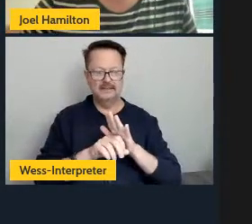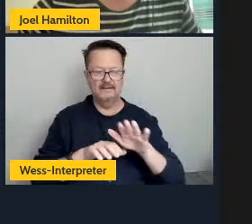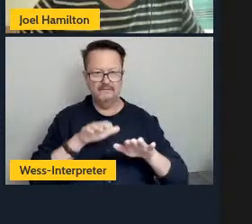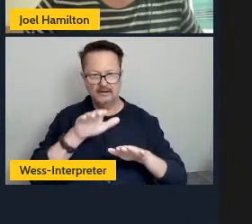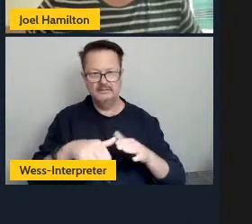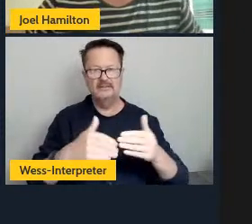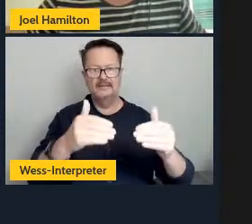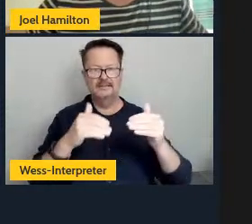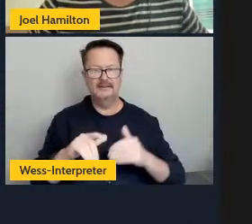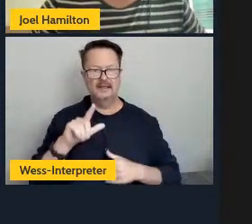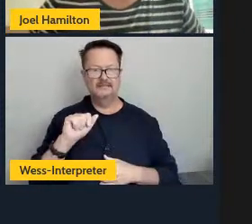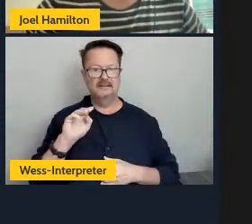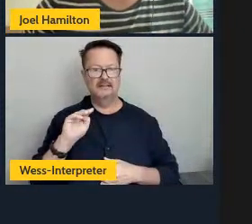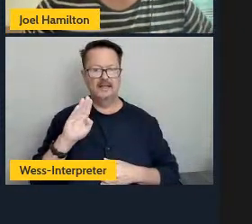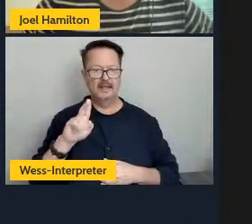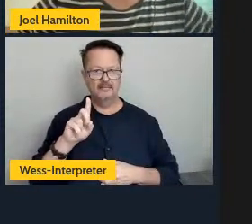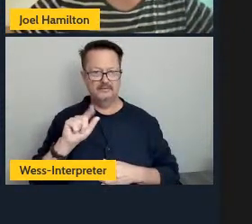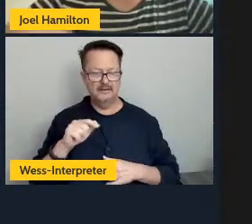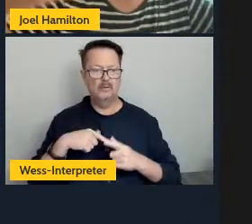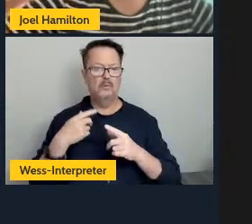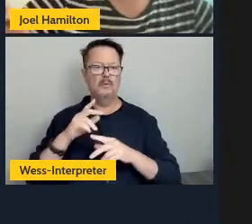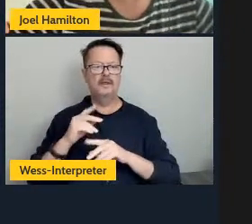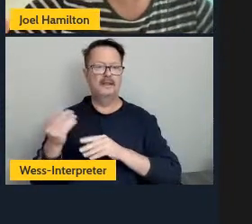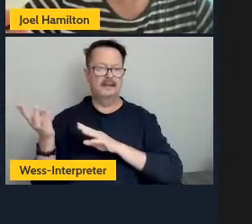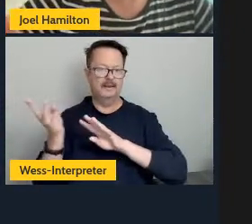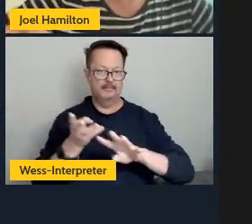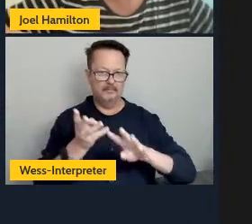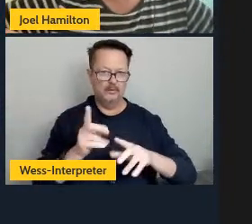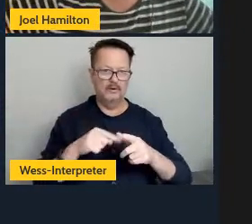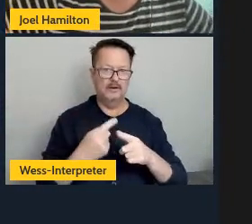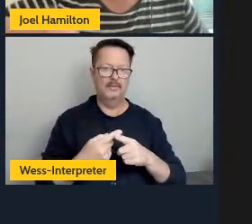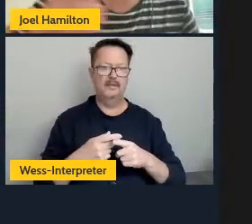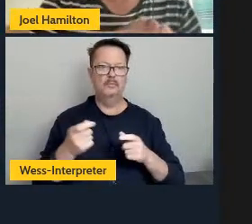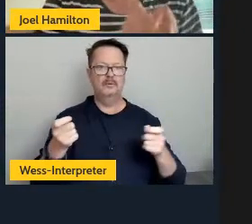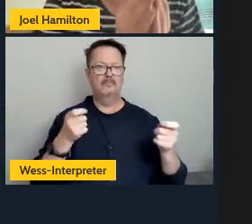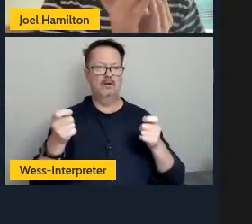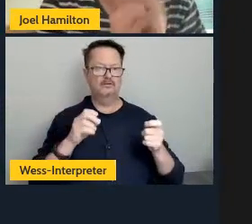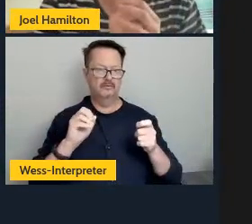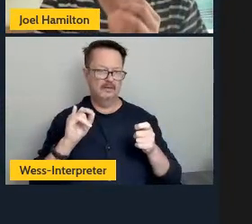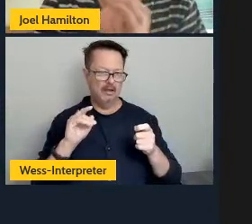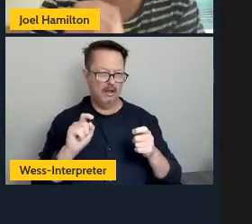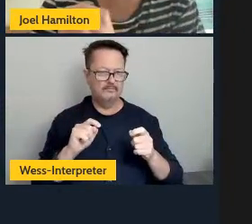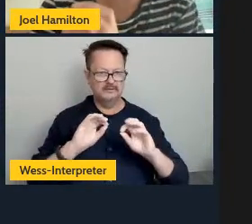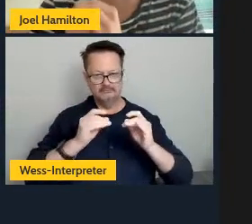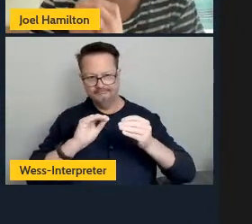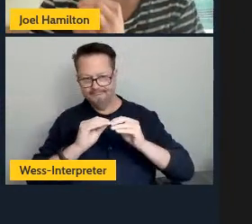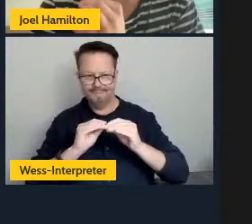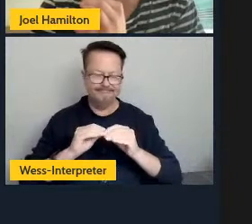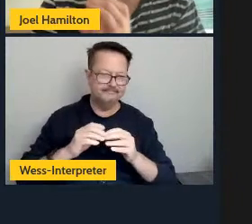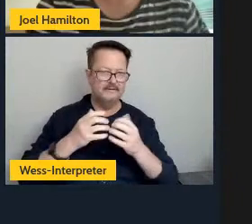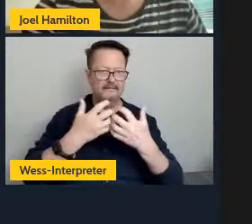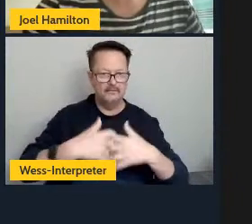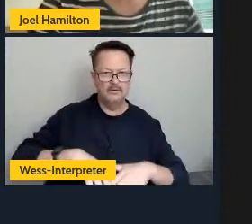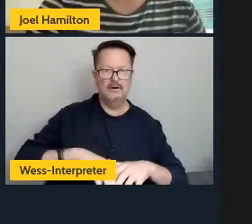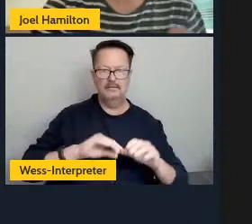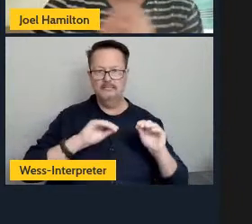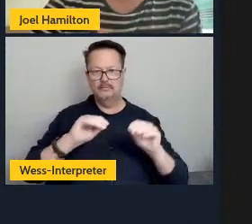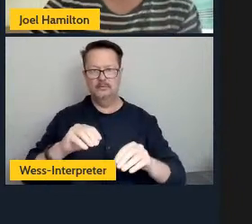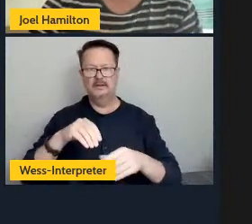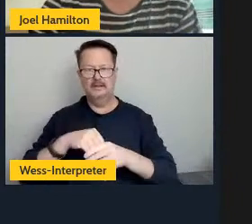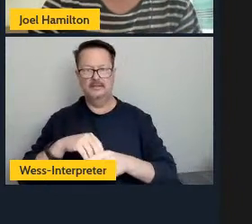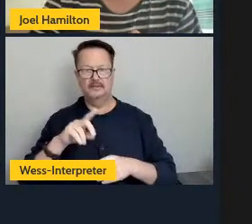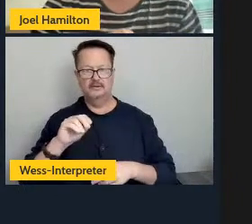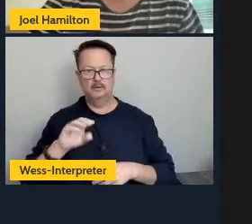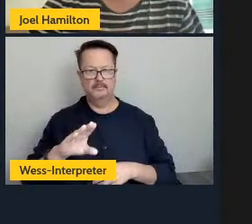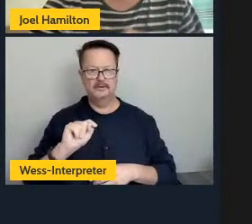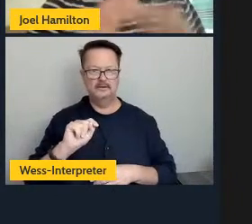lambda. Say we then import the type. We then marshal the object. So basically prepare it for insertion into a DynamoDB table. We then put the item